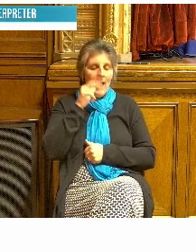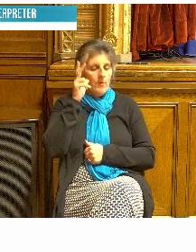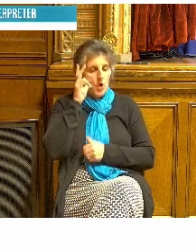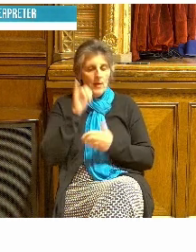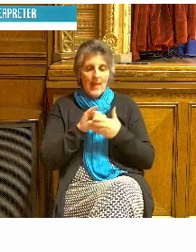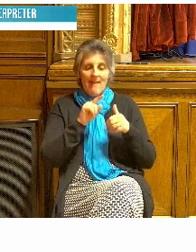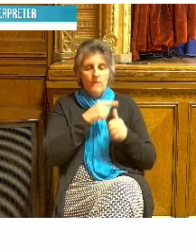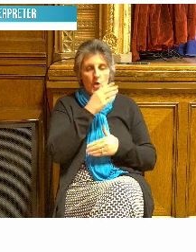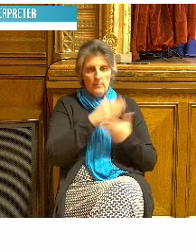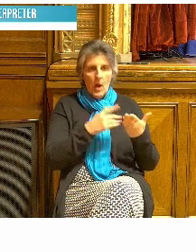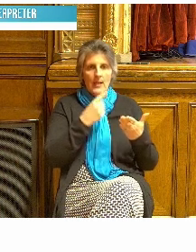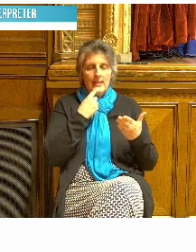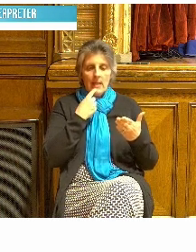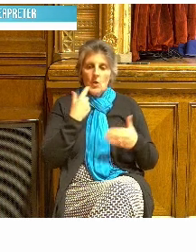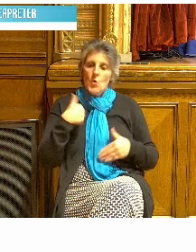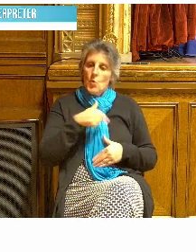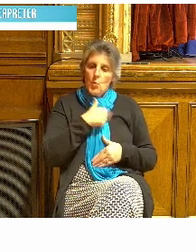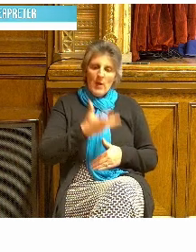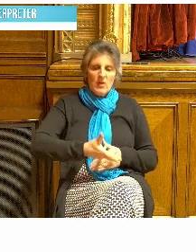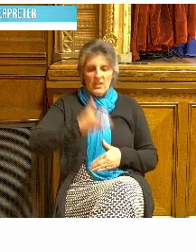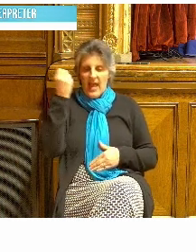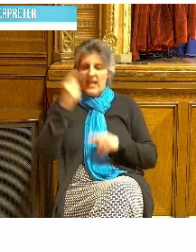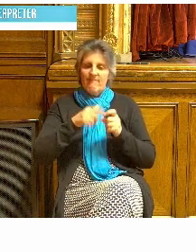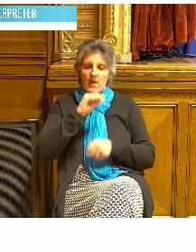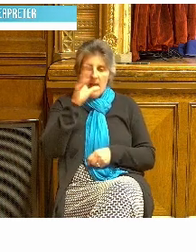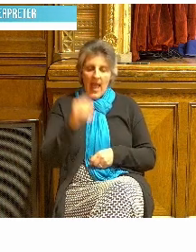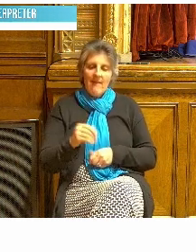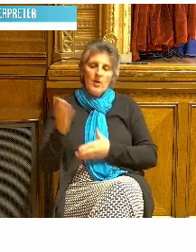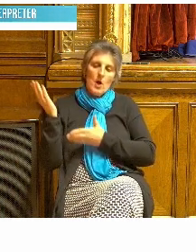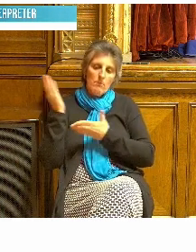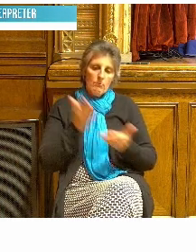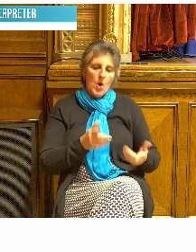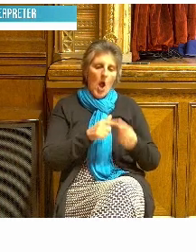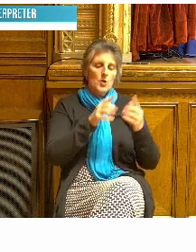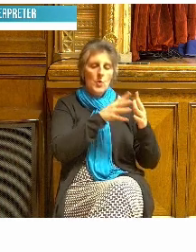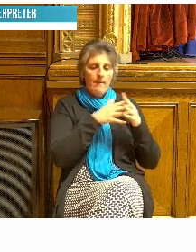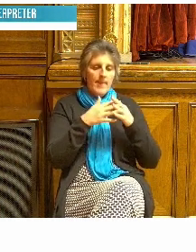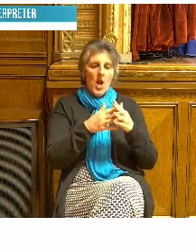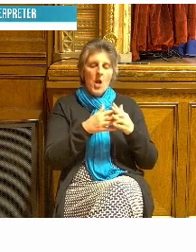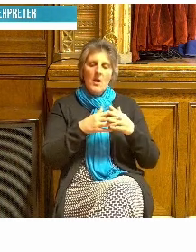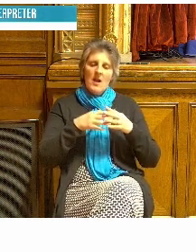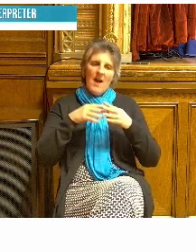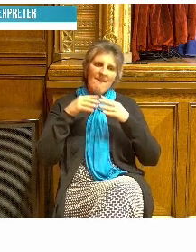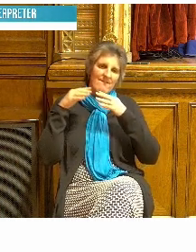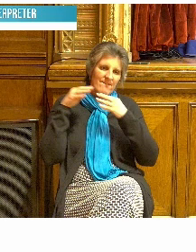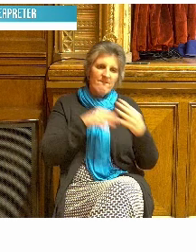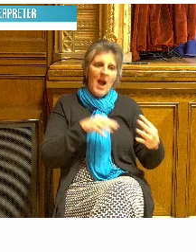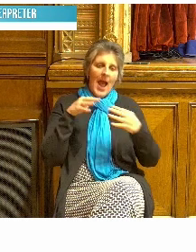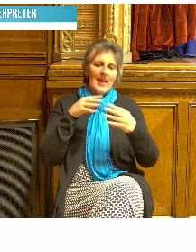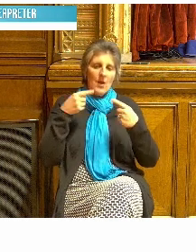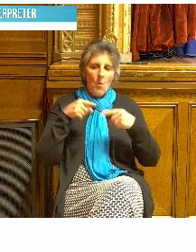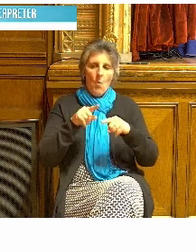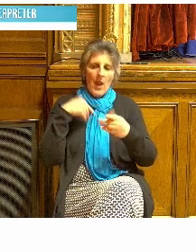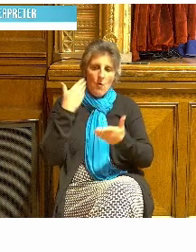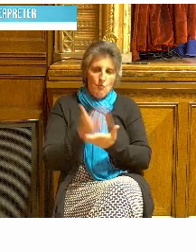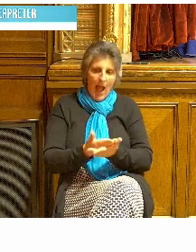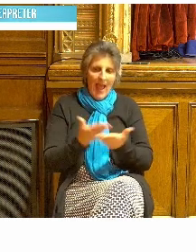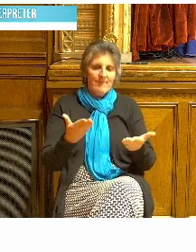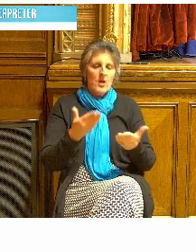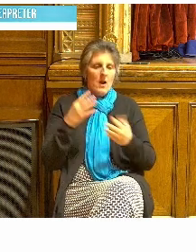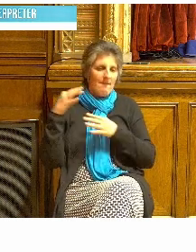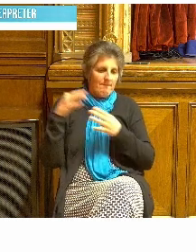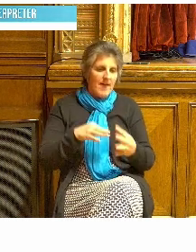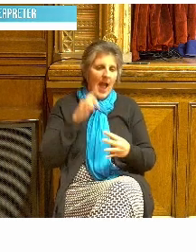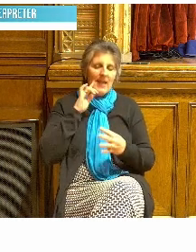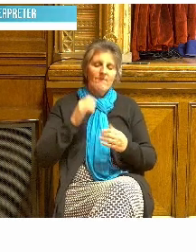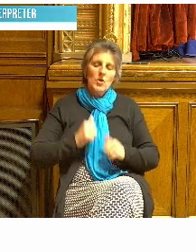to the first part, it says, "We were taken from Africa, brought to America, fighting on arrival, fighting for